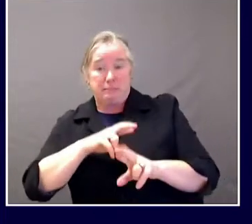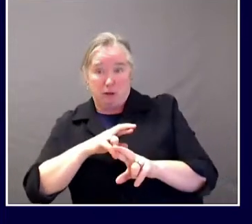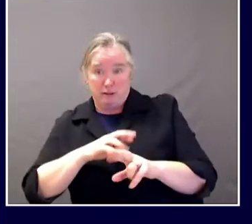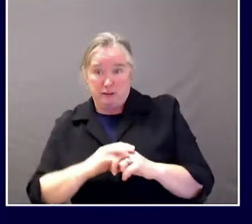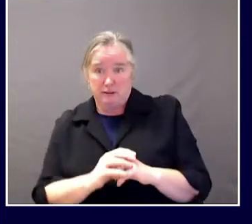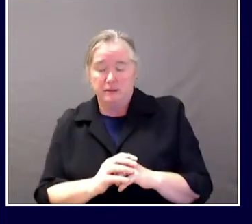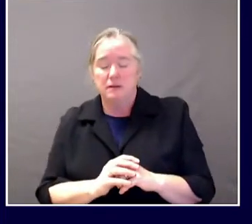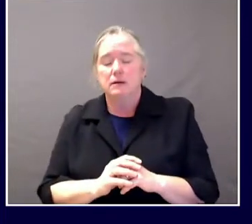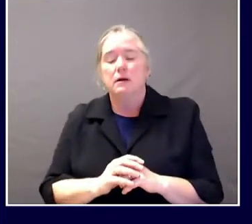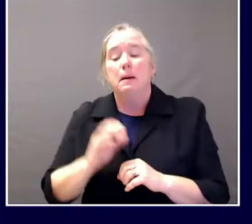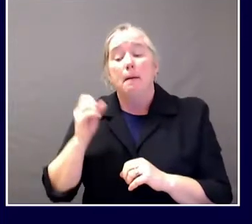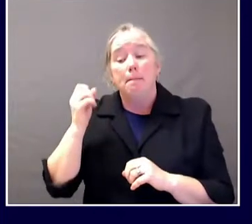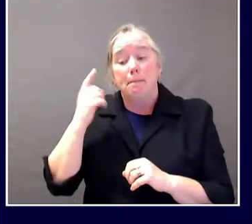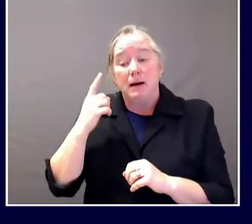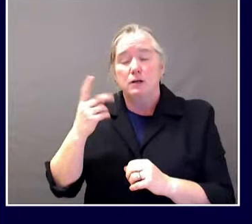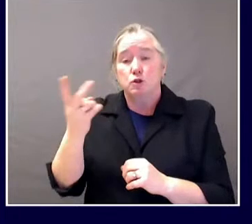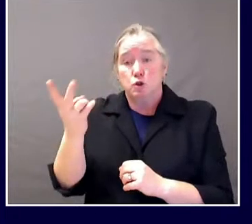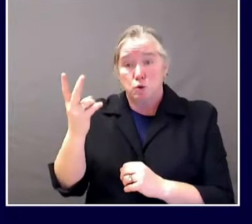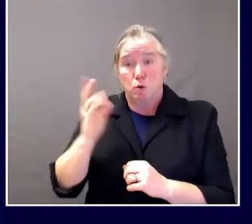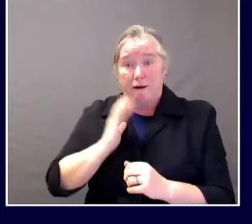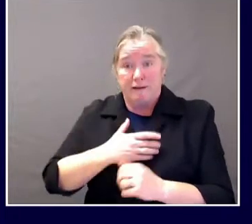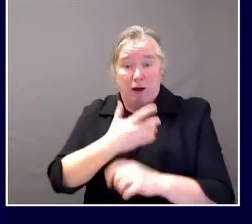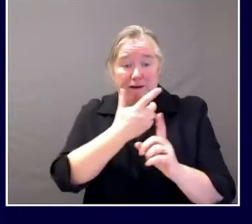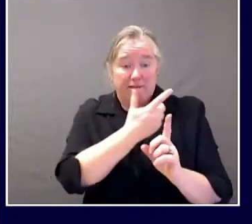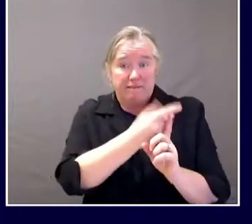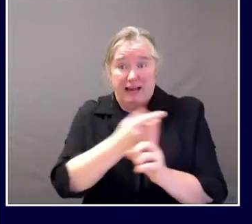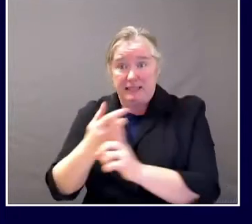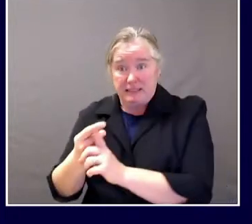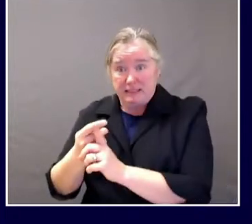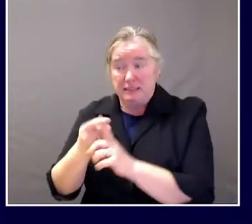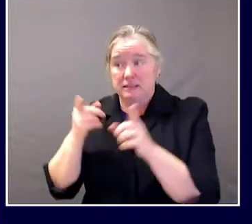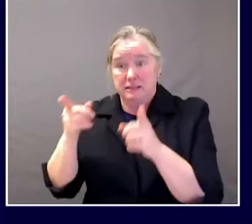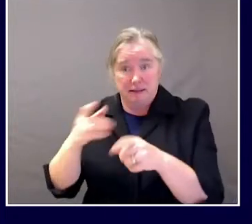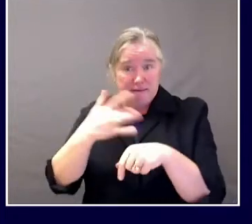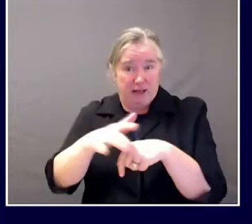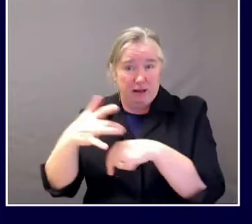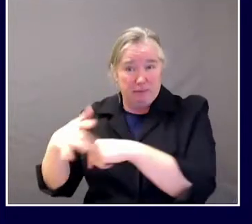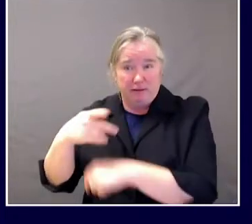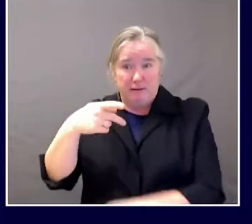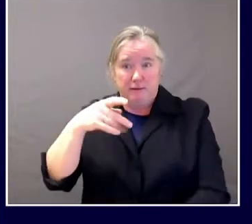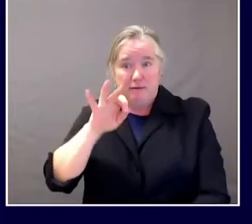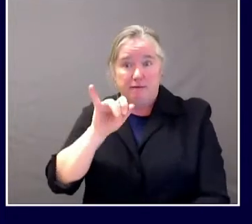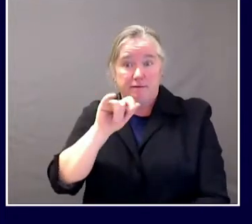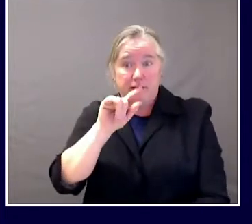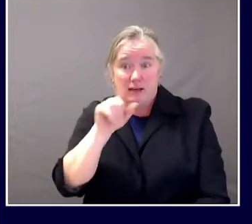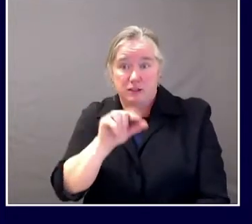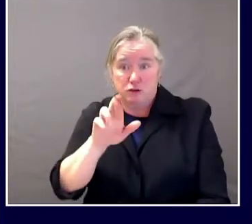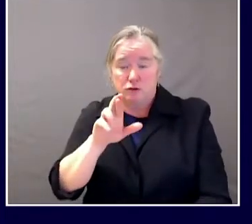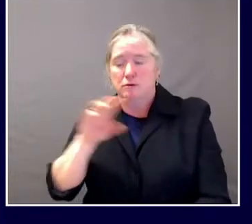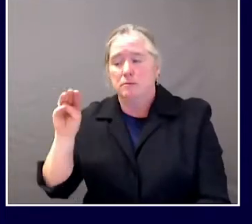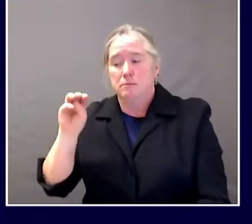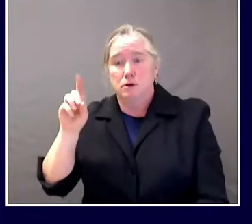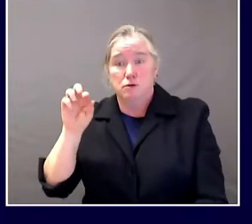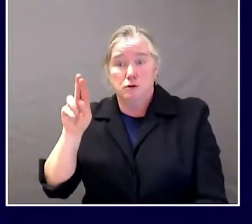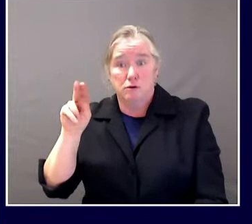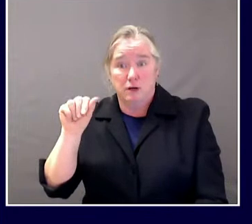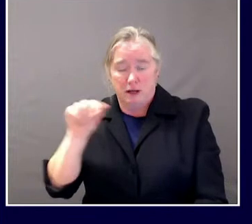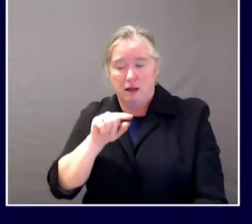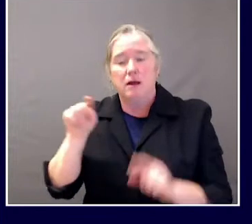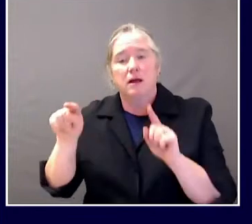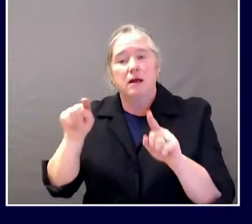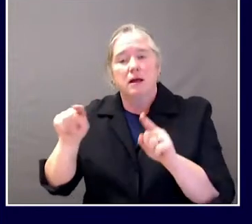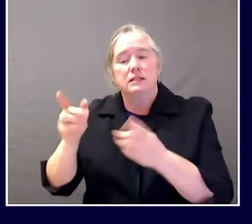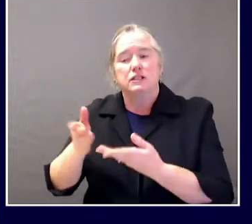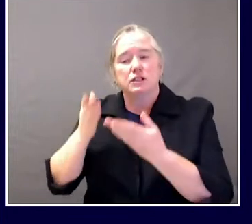of the vaccines that we have, those that are available in the US, suggests that the strength and duration